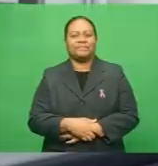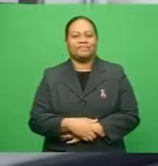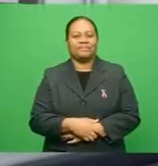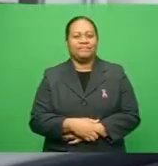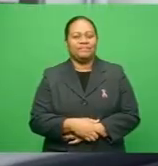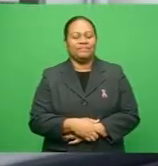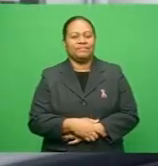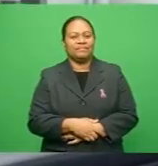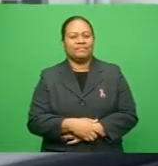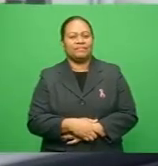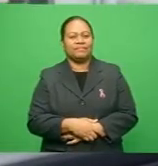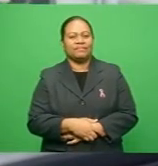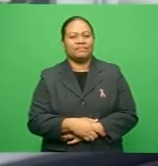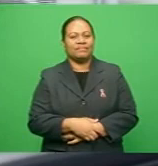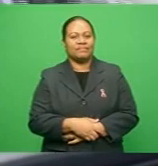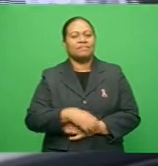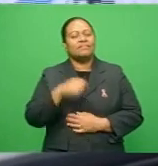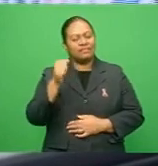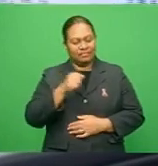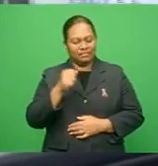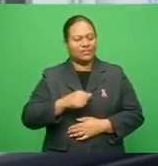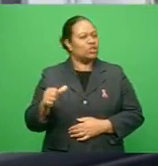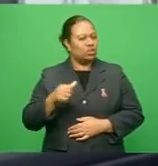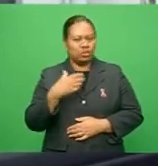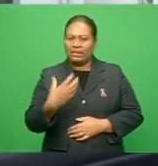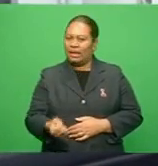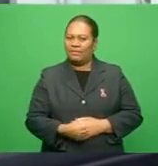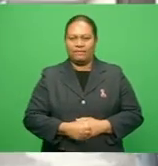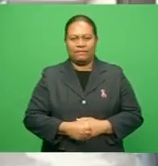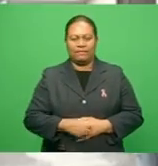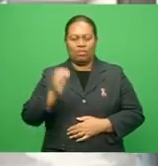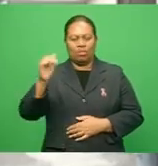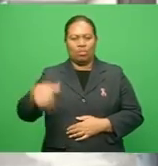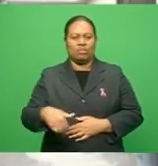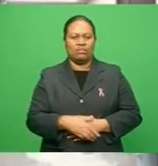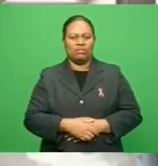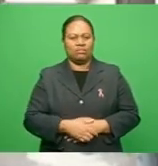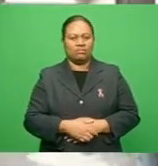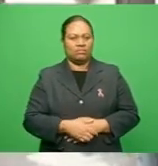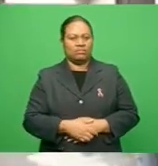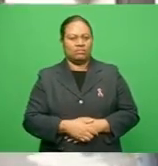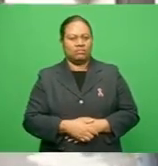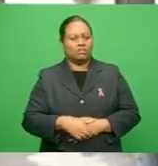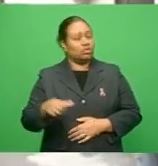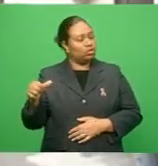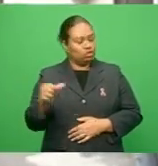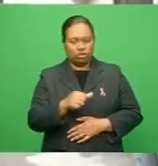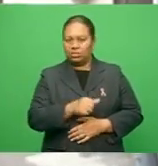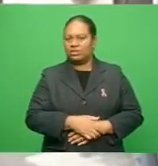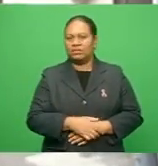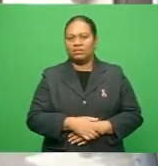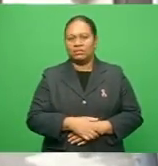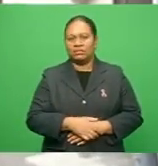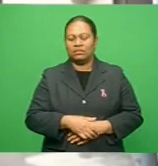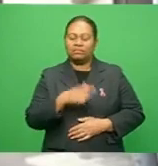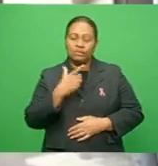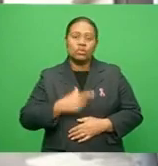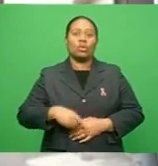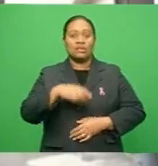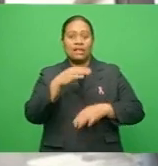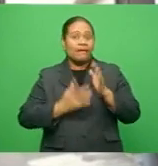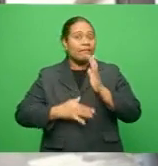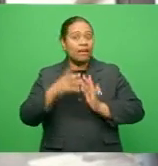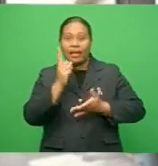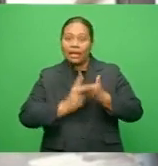Everybody should be put the fire extinguisher in the kitchen. It should, because in an event of a fire, it